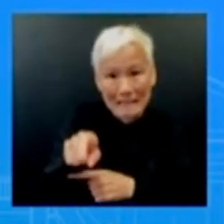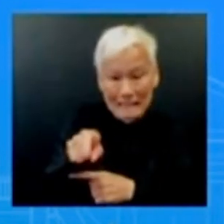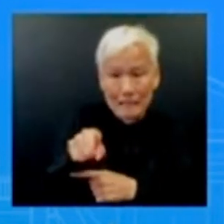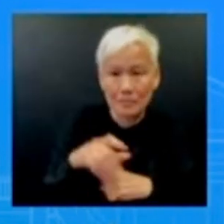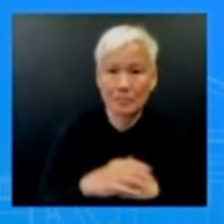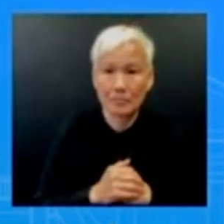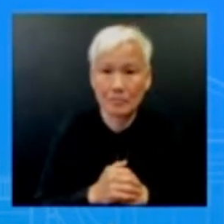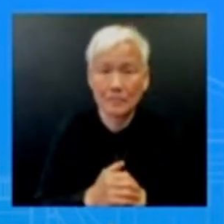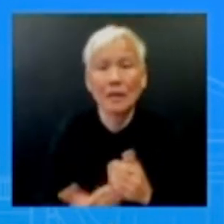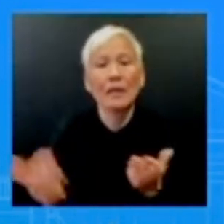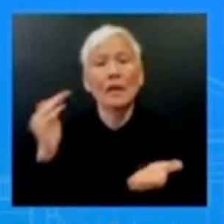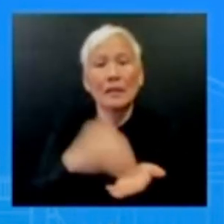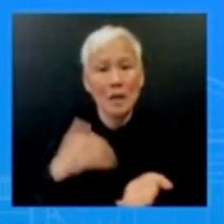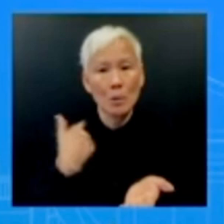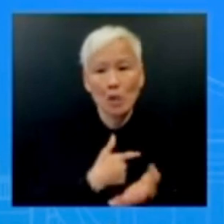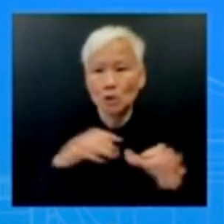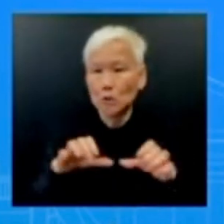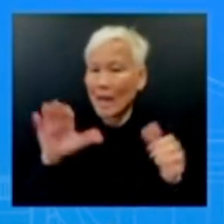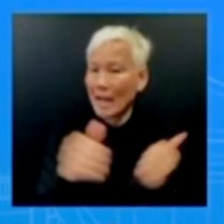everything that we can to make sure that